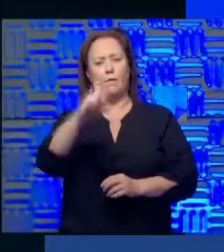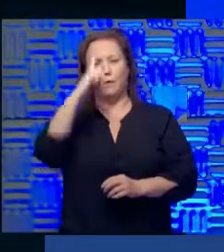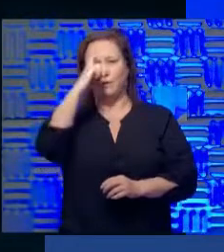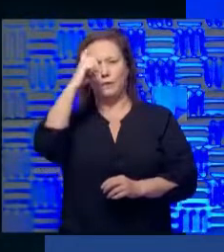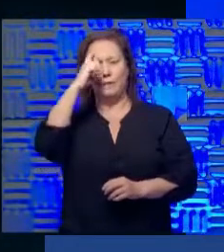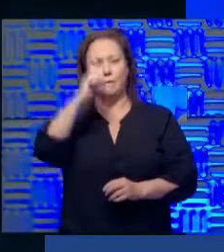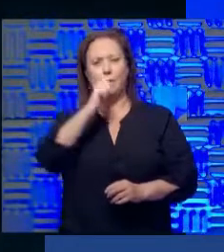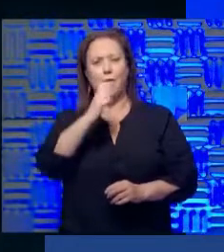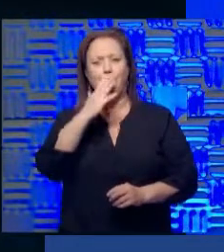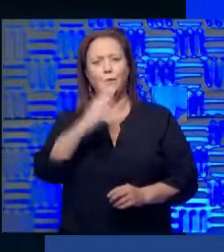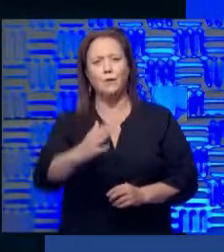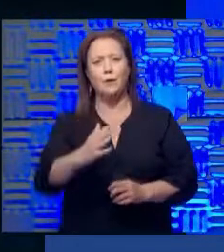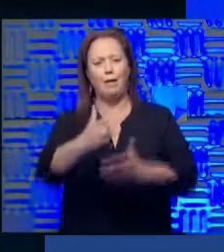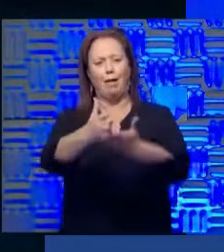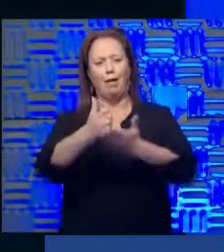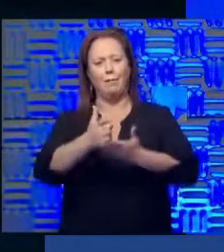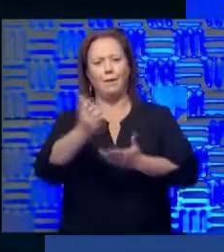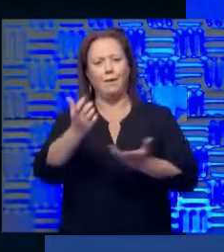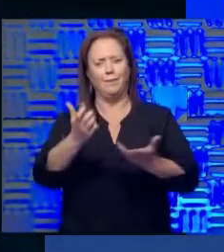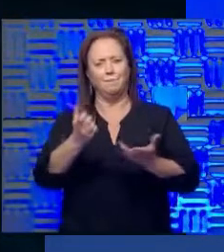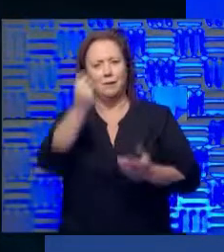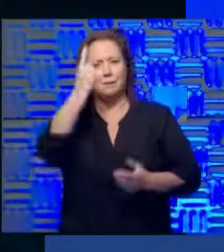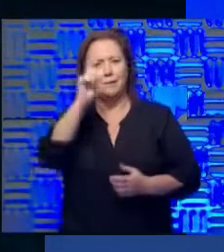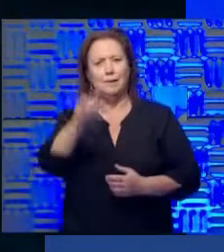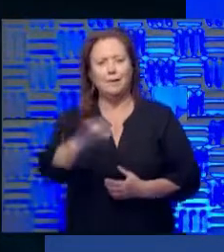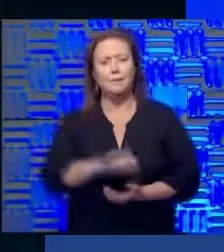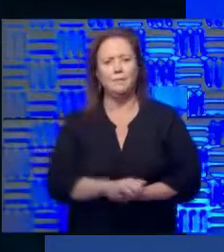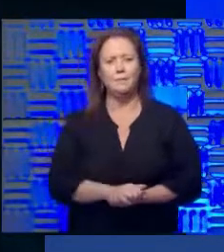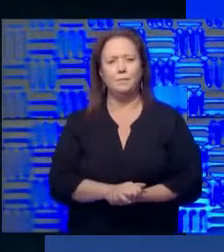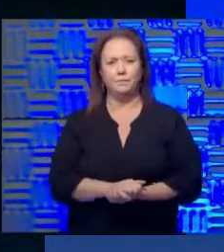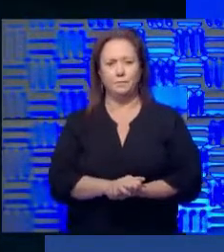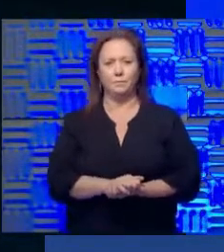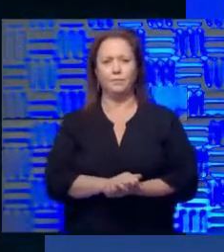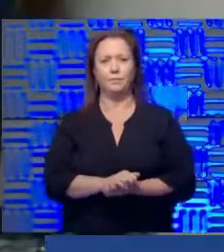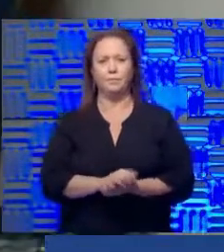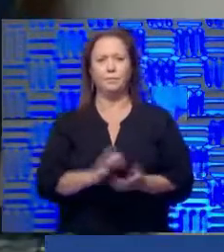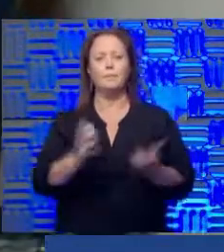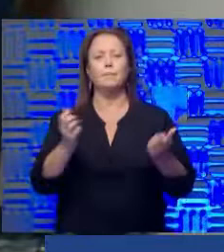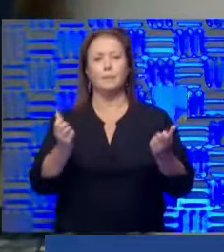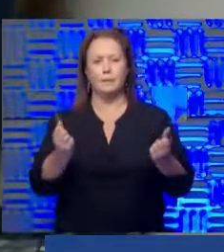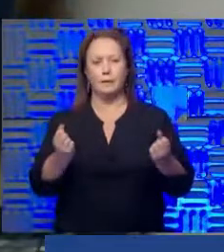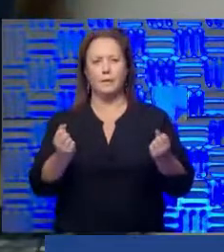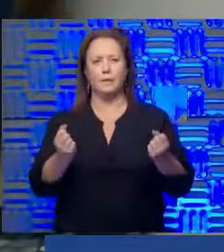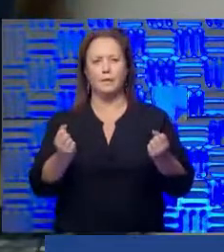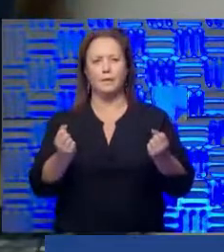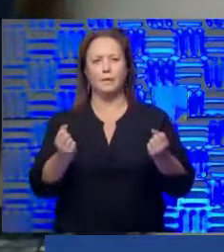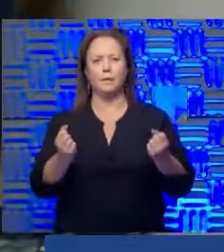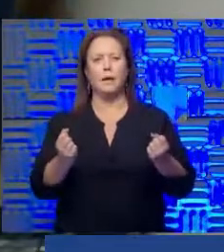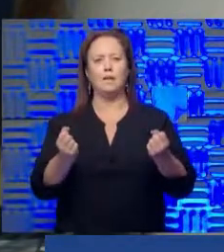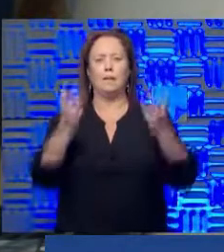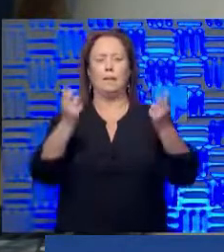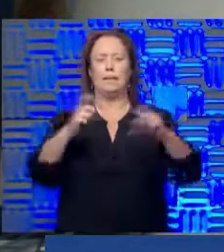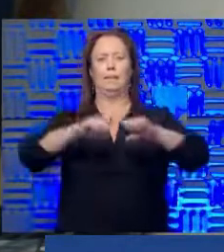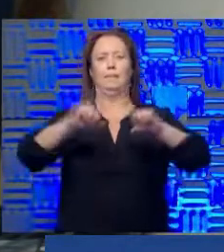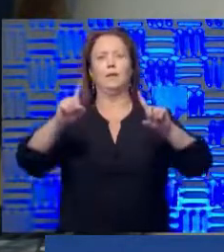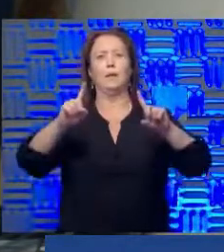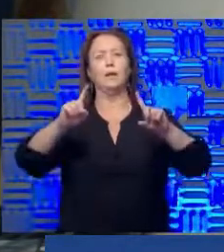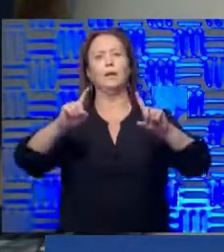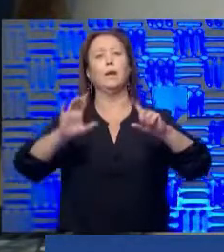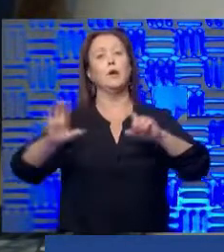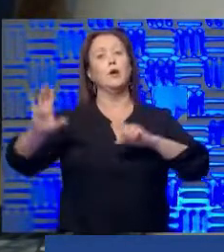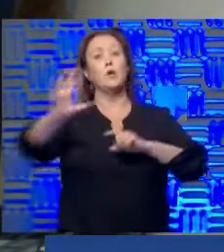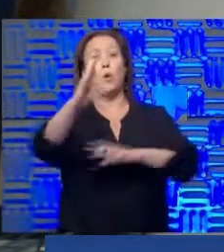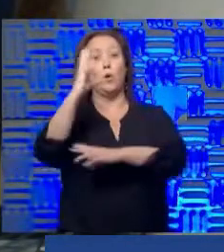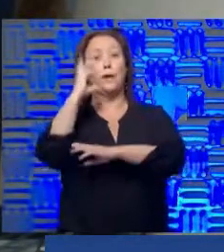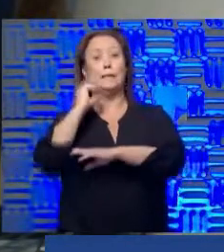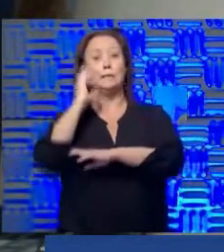good. Help us with that. There are many different, I'm going to put it this way, depending on what your experience is